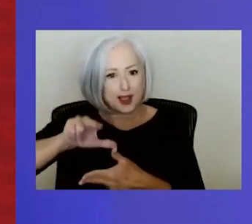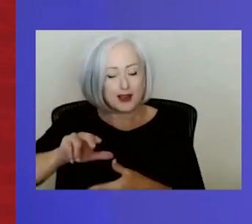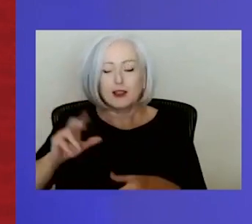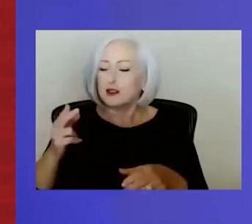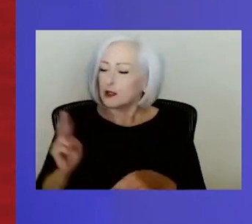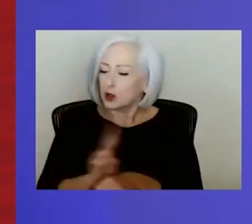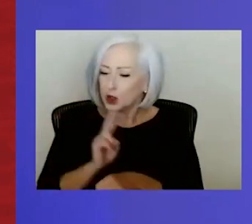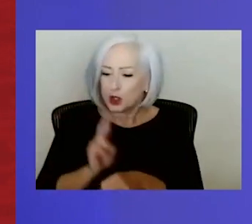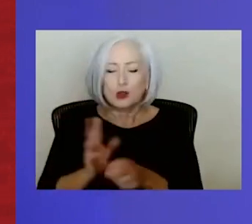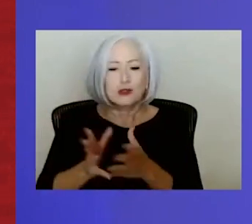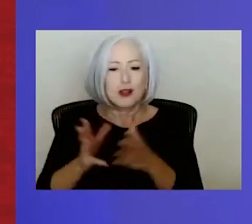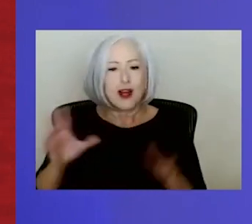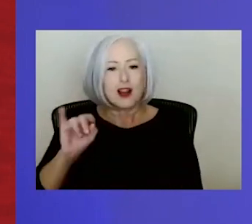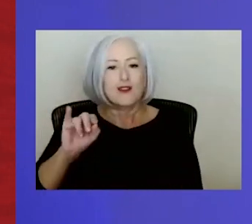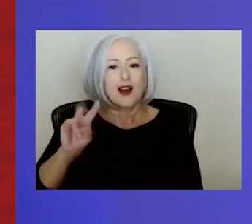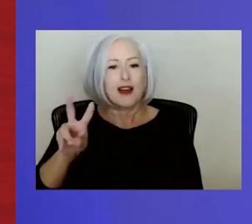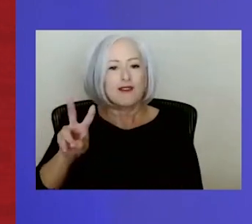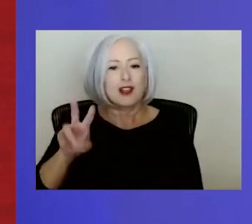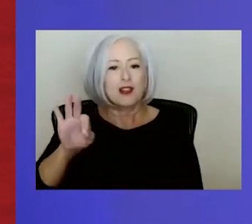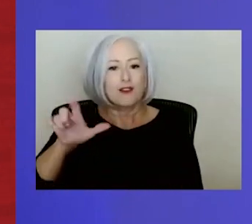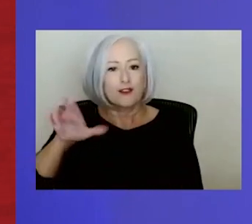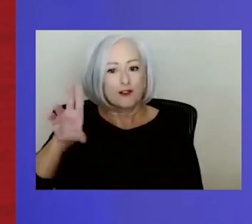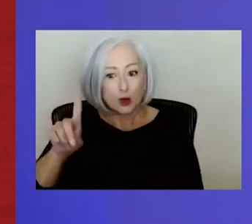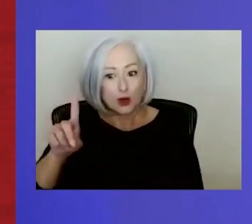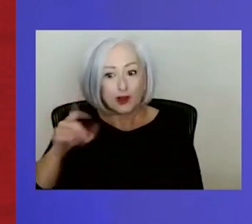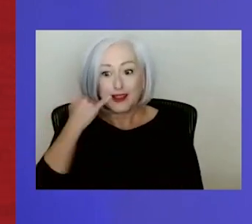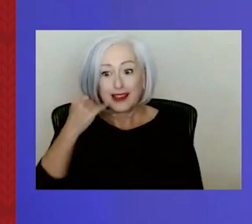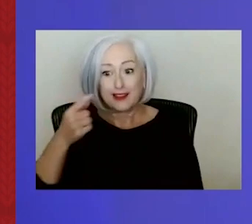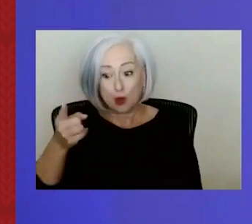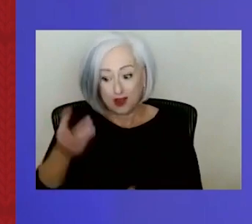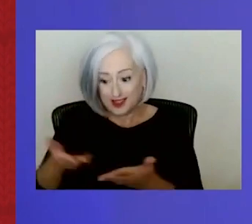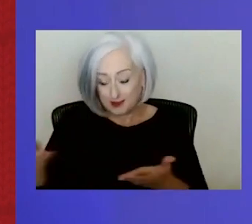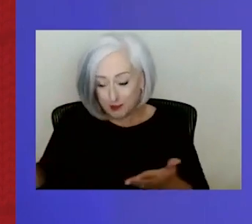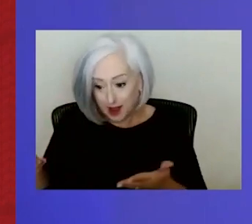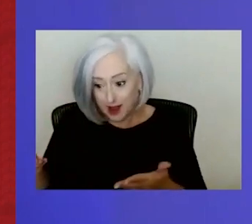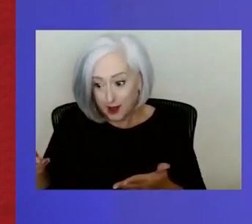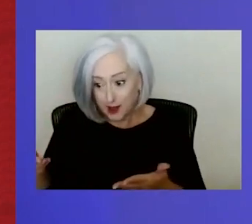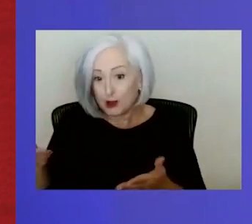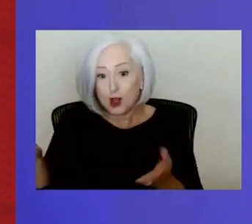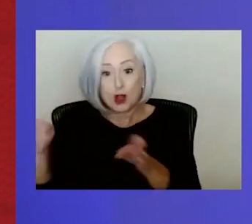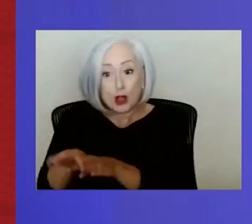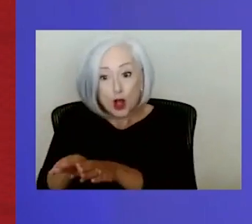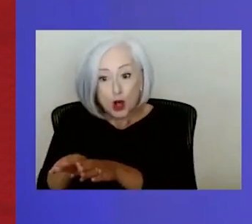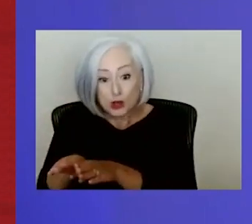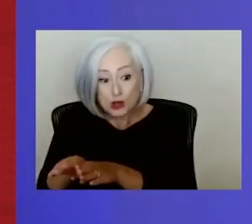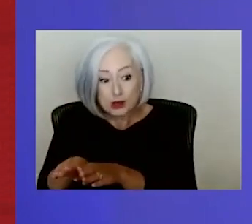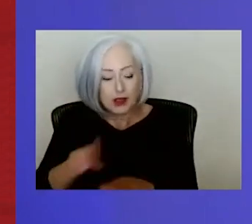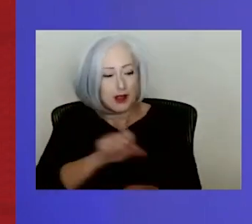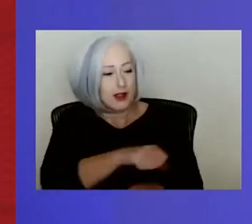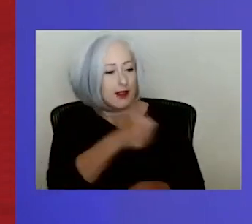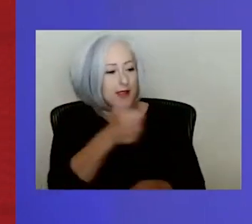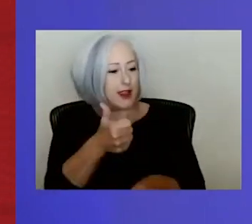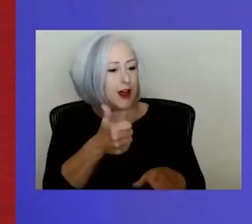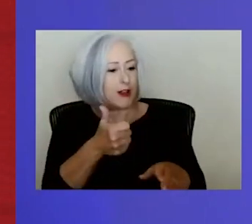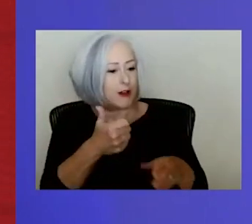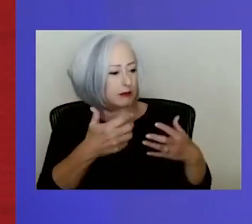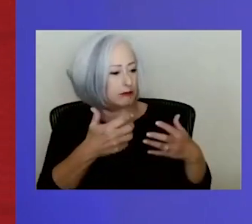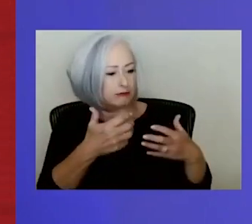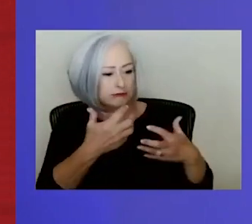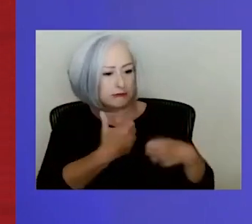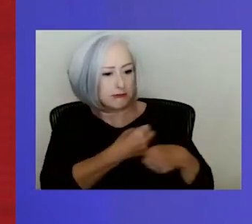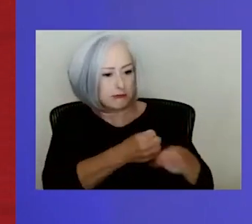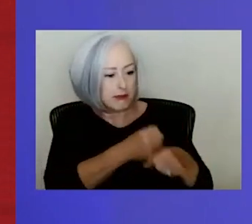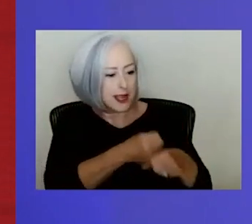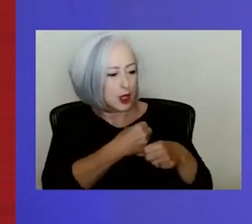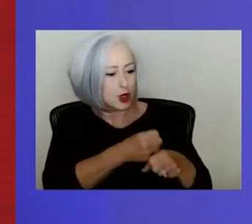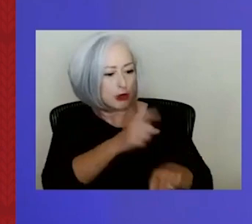hospital. When one supplier goes offline, the other suppliers just can't make up the difference. And so we had to get very creative with how we provided fluids to